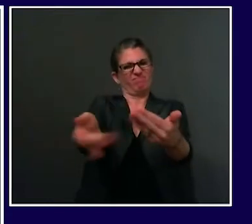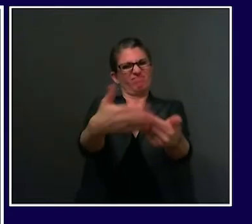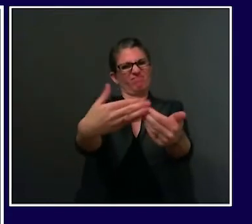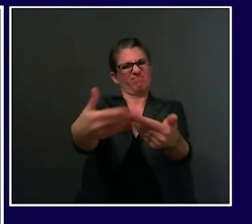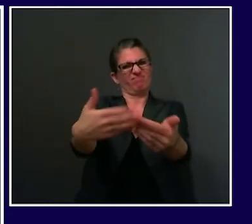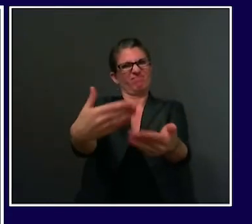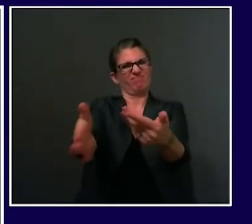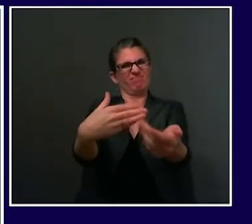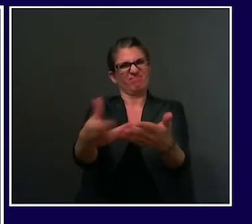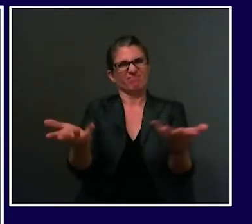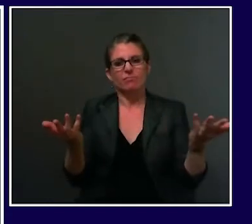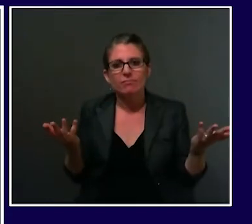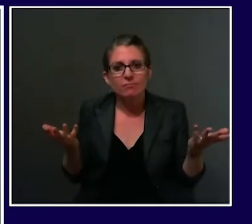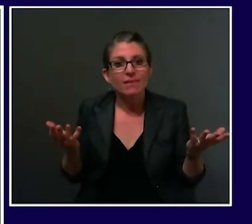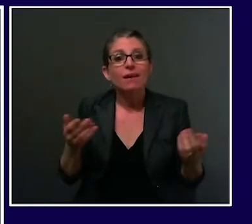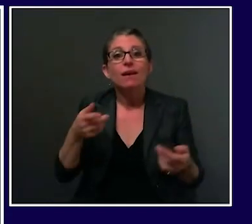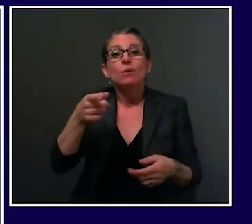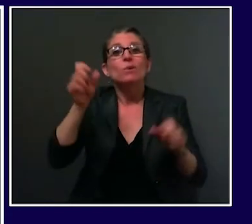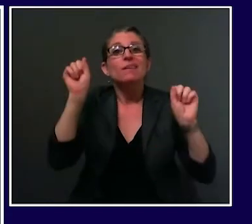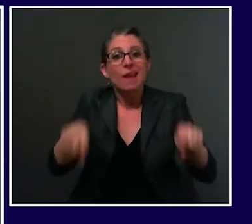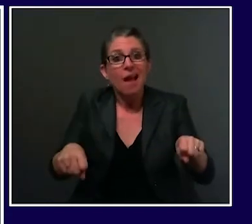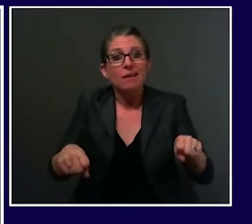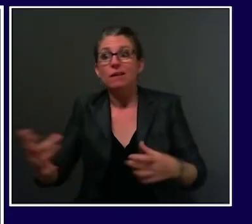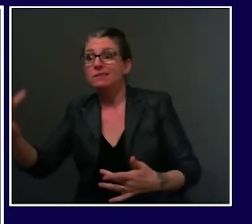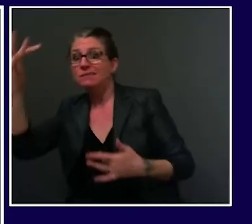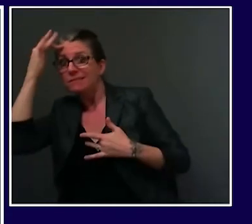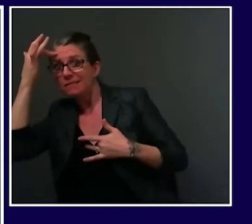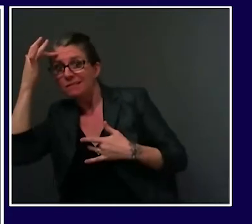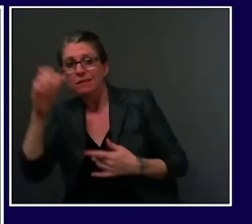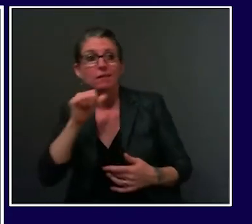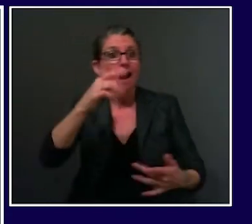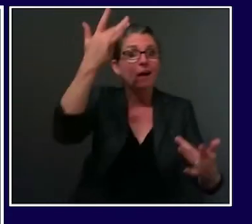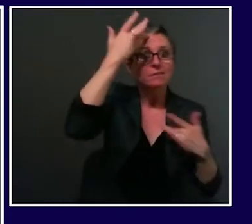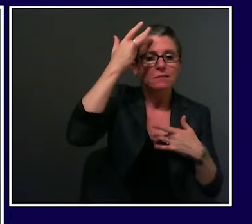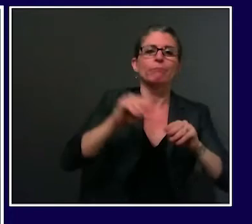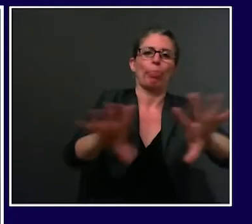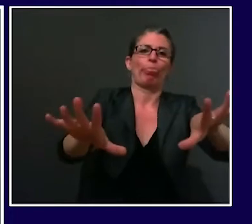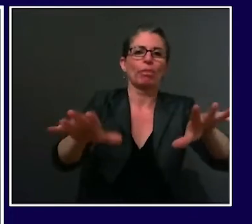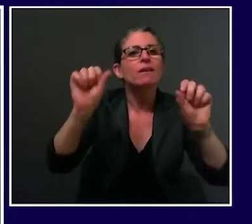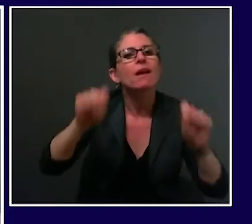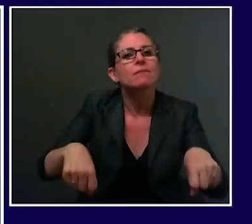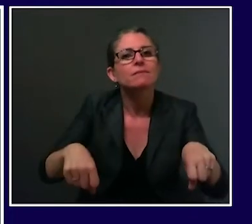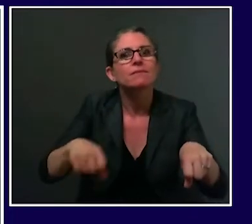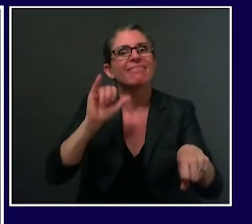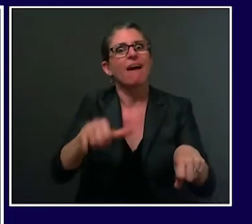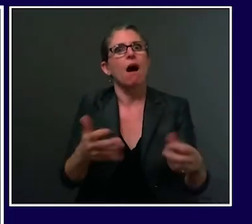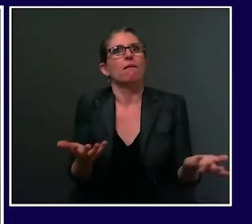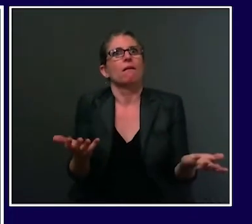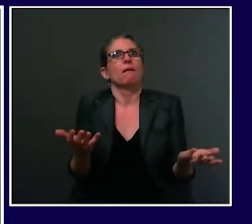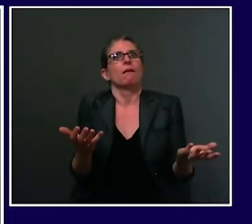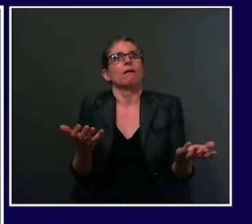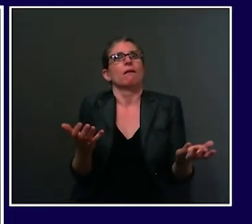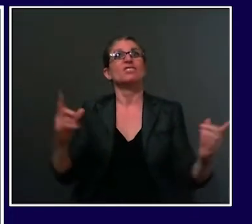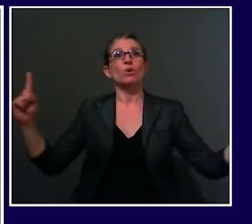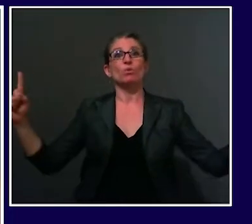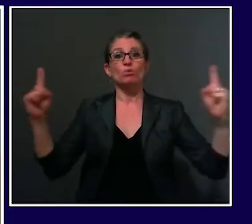significant number of individuals were getting sick, but only came into contact with people that had no symptoms